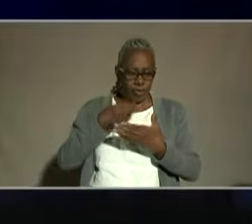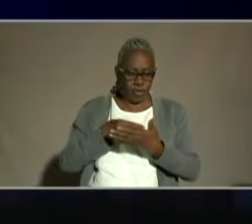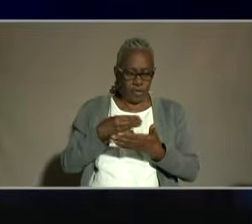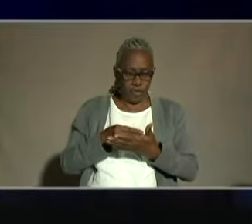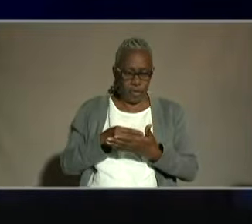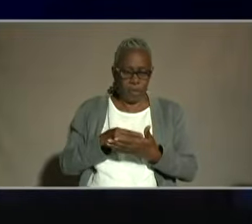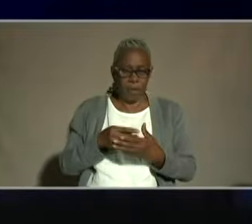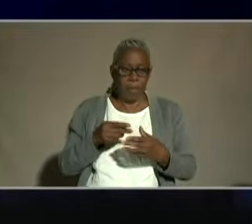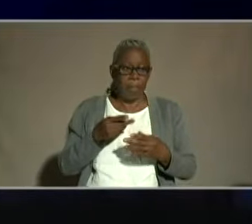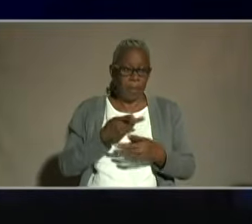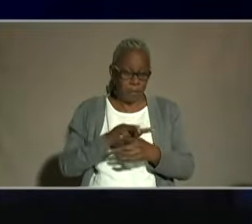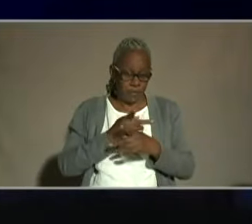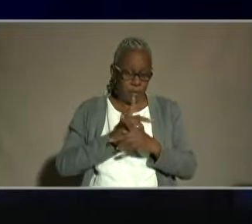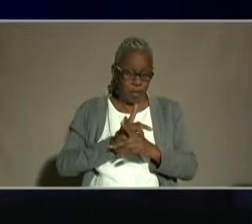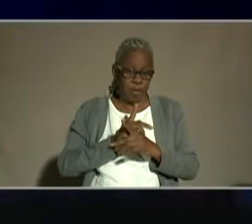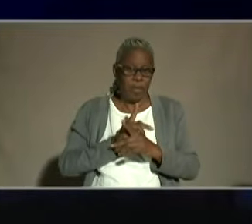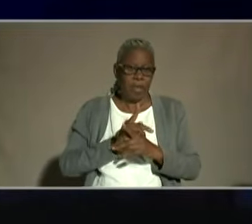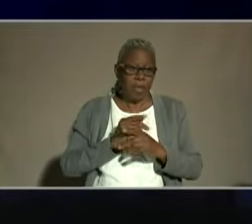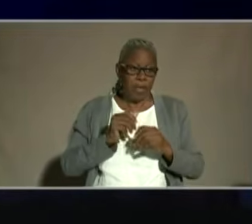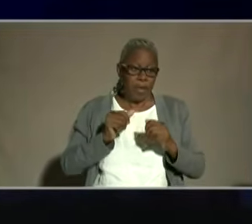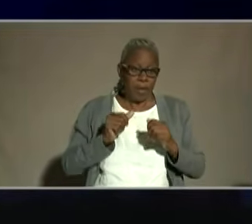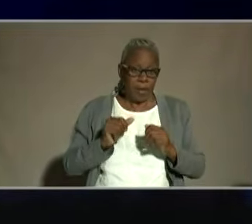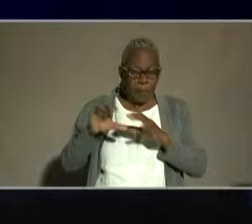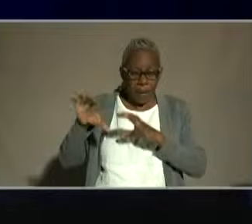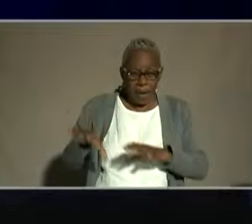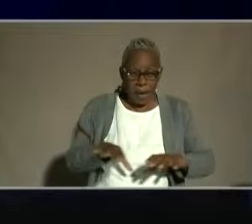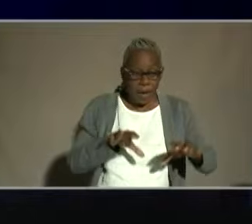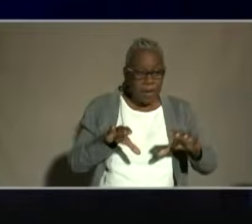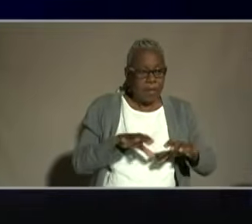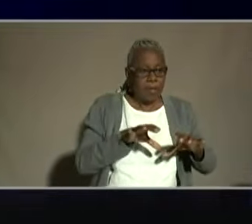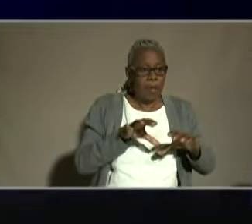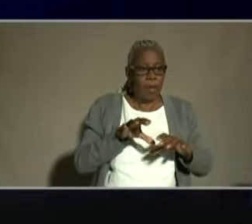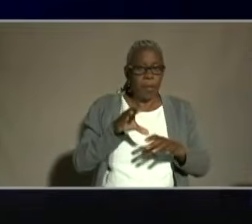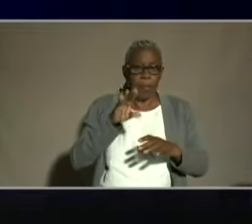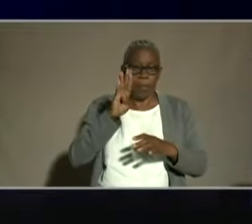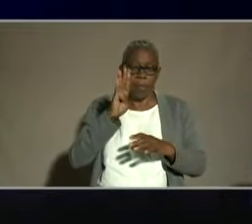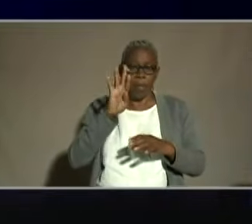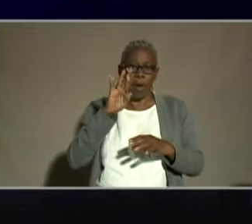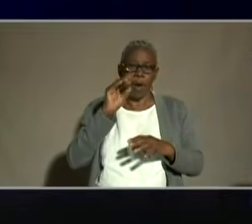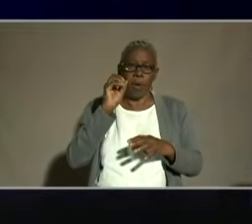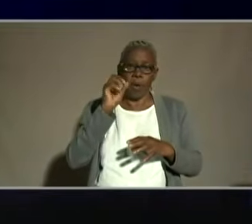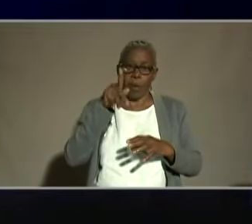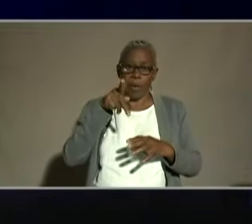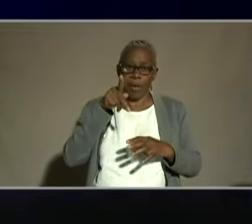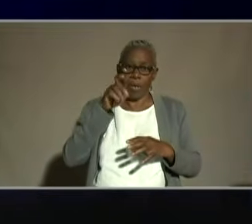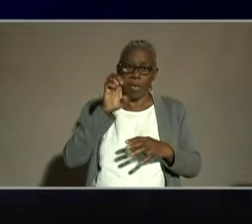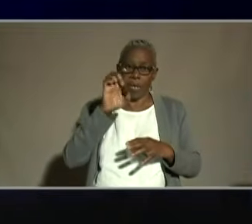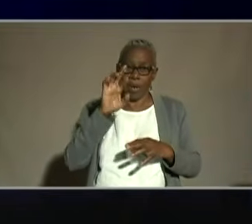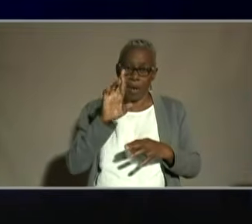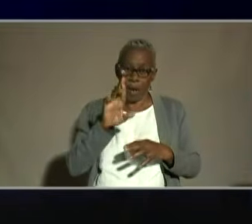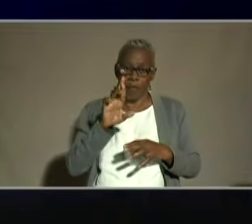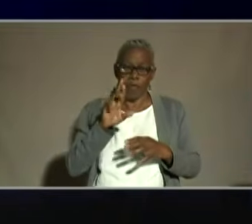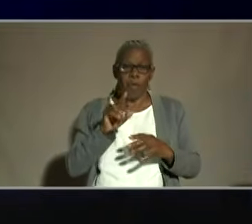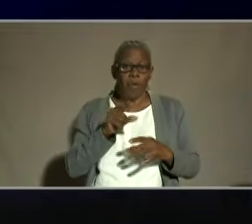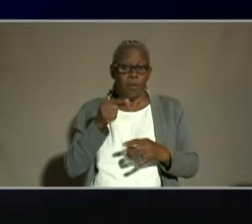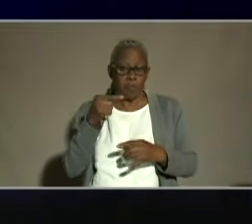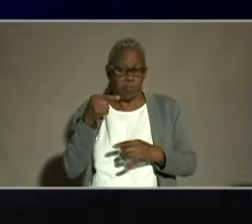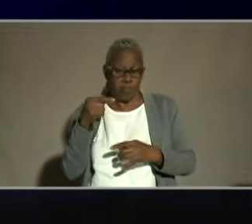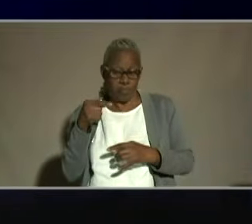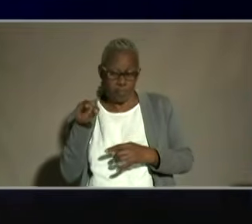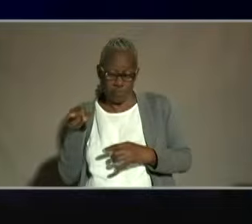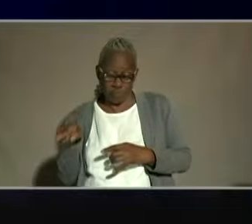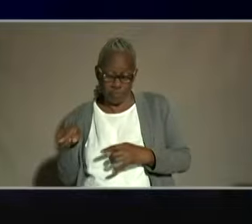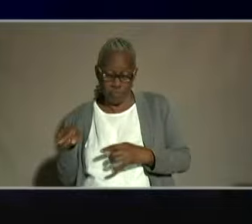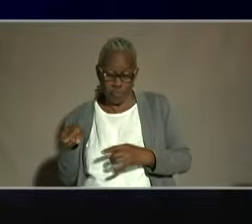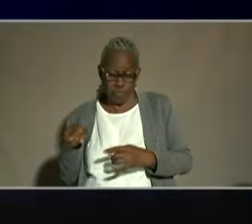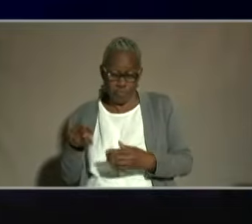the government to invest loans and bonds for which he received a commission of high interest